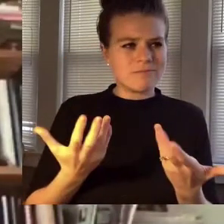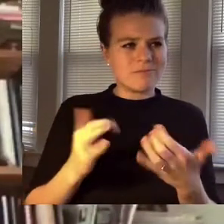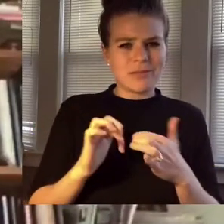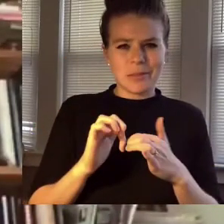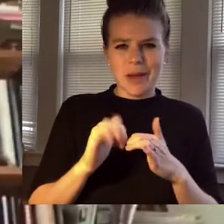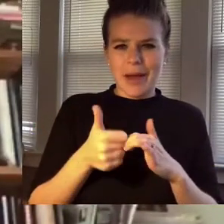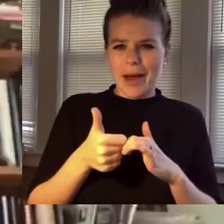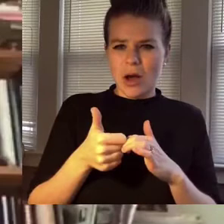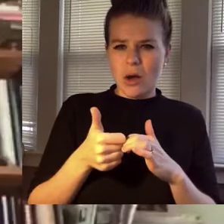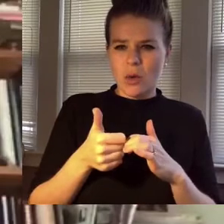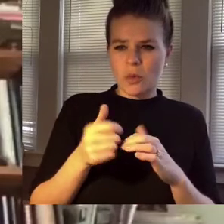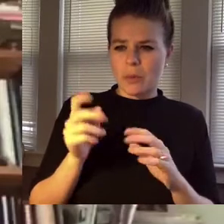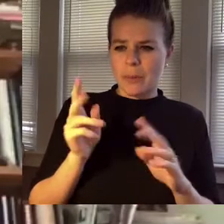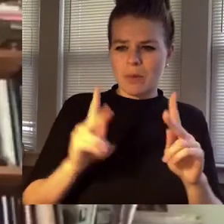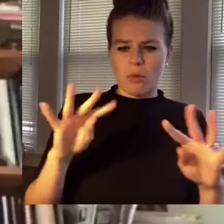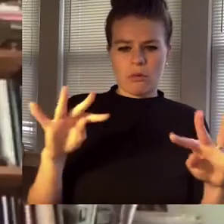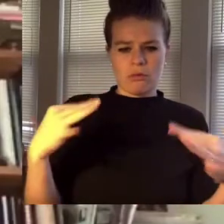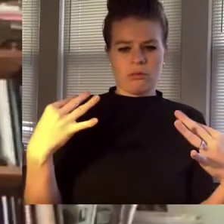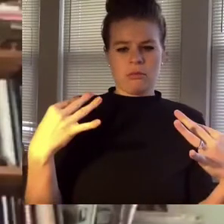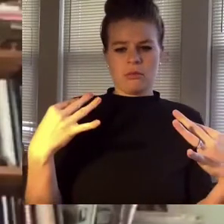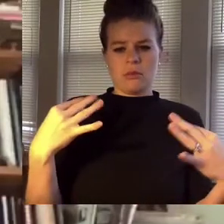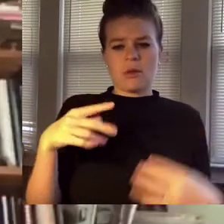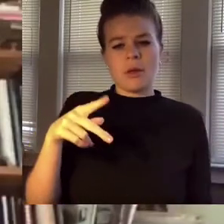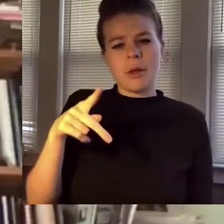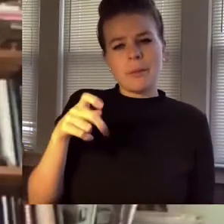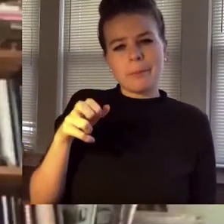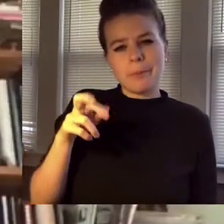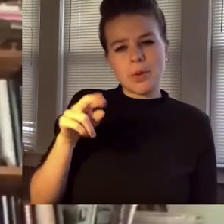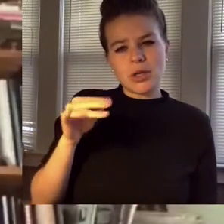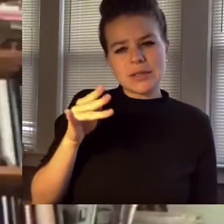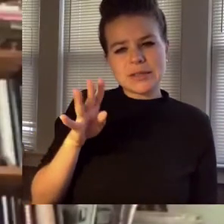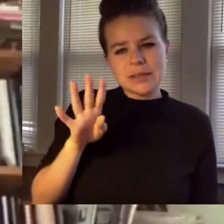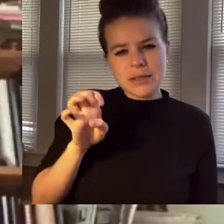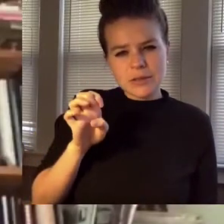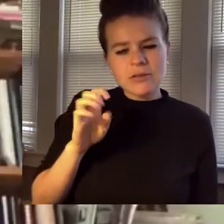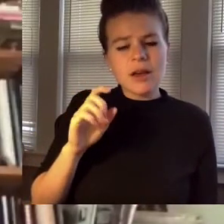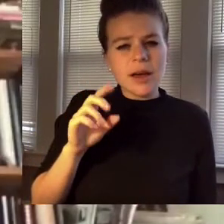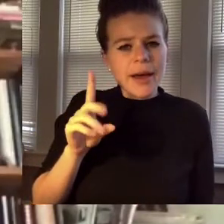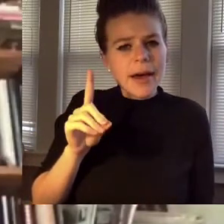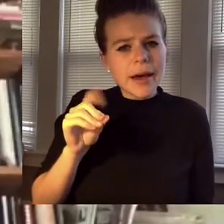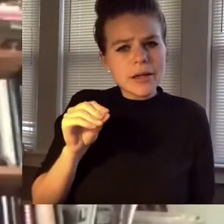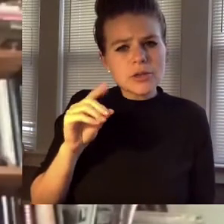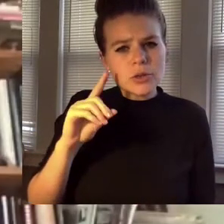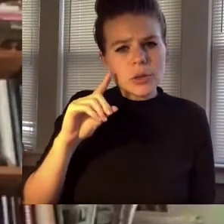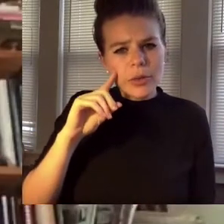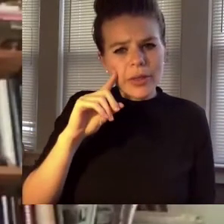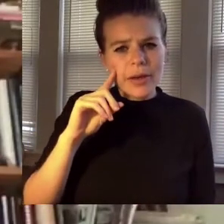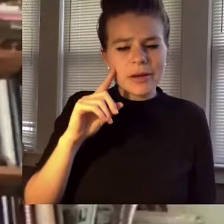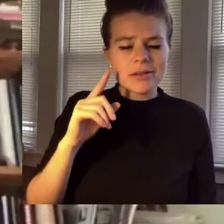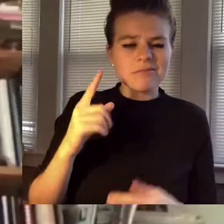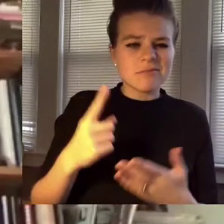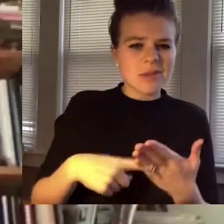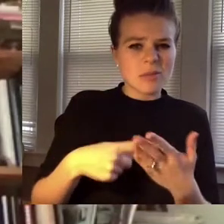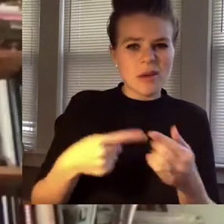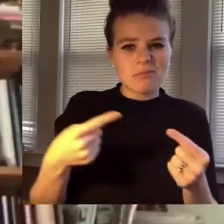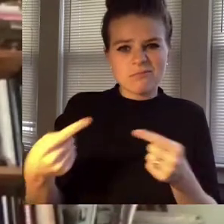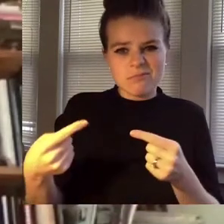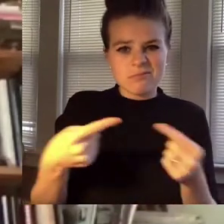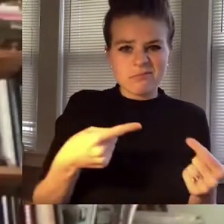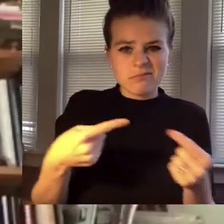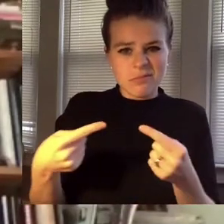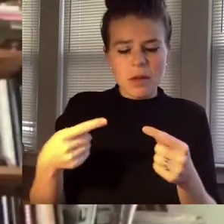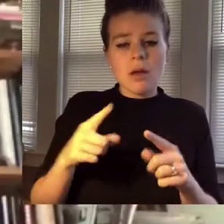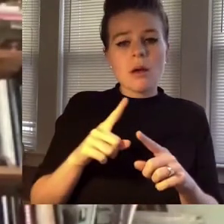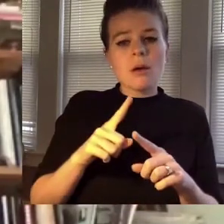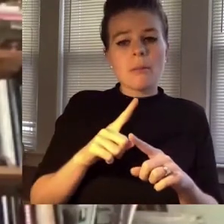how is one perceived? And I think people do ask me the question whether one suffers because of the other, but this is absolutely never a concern